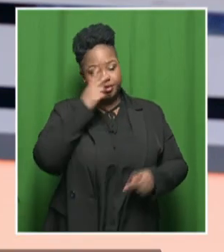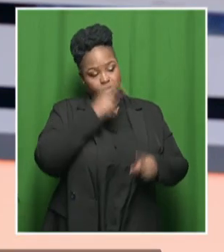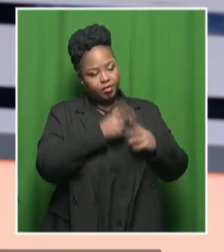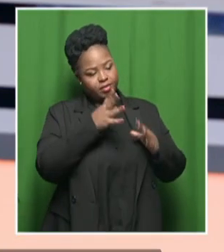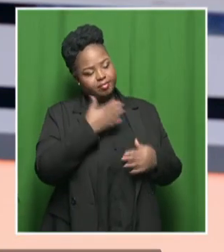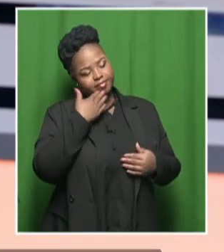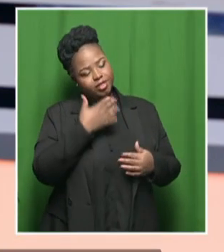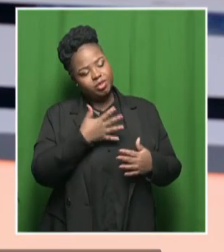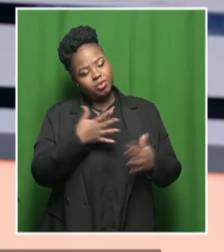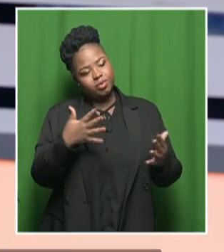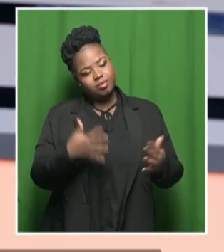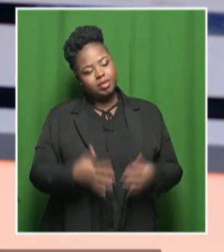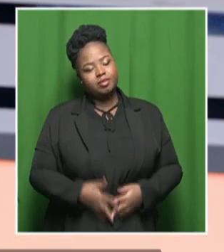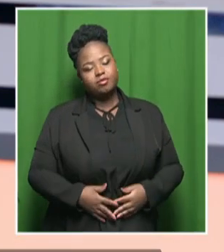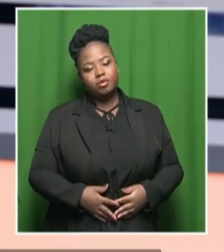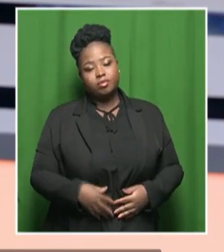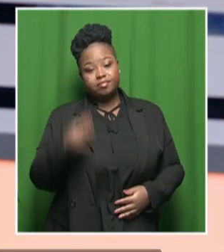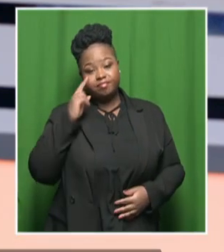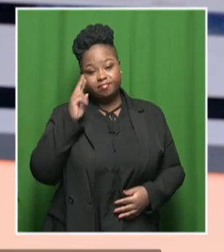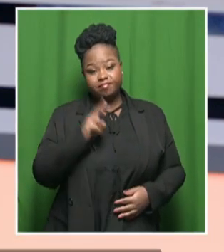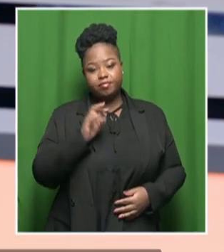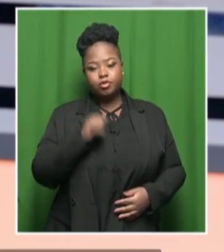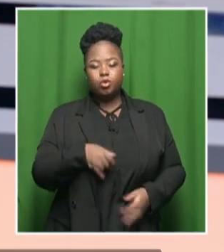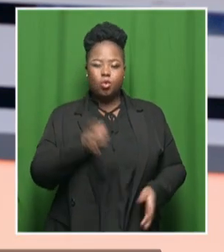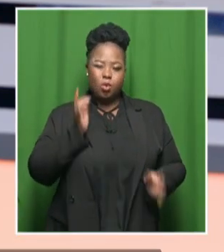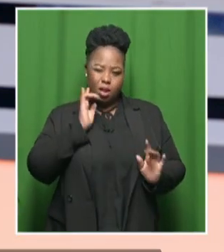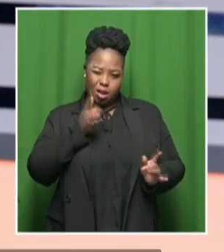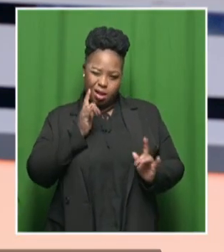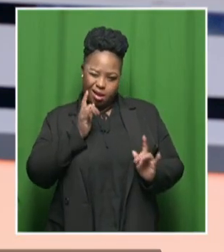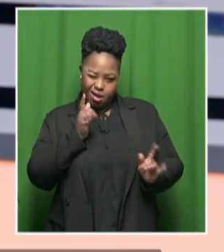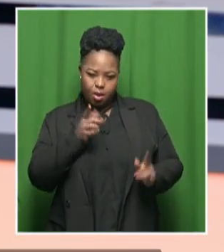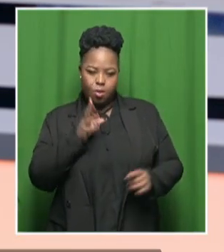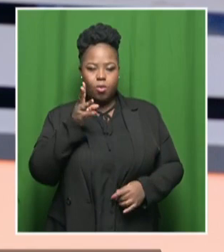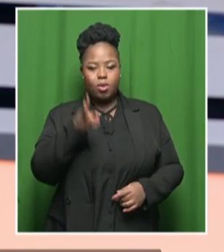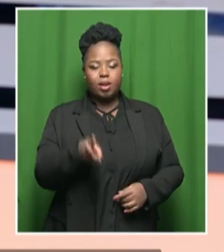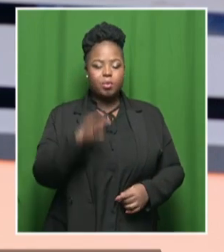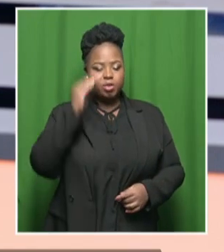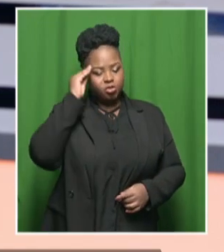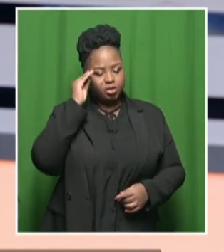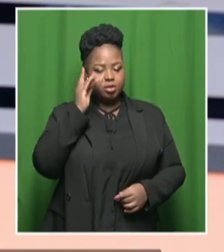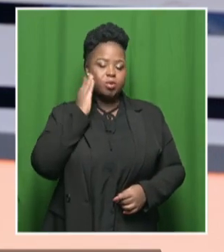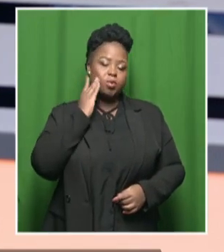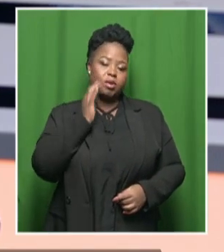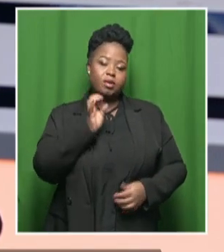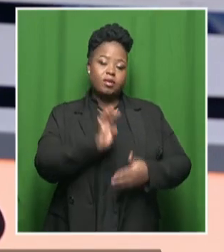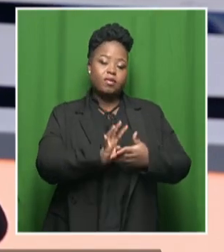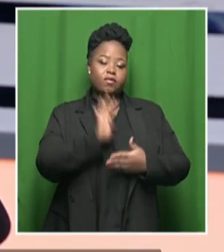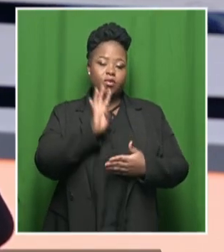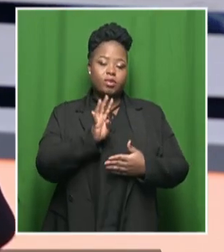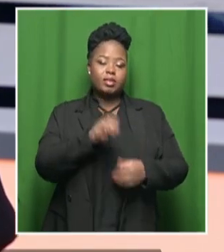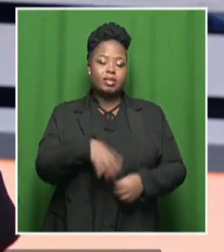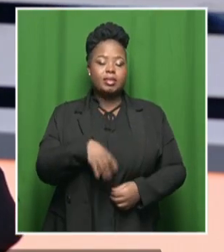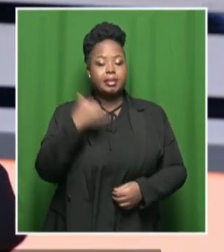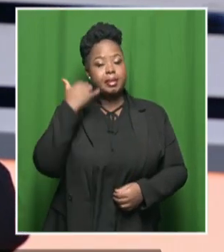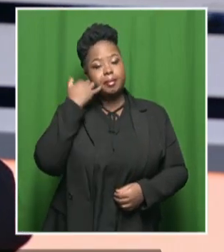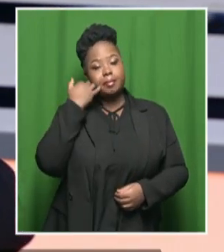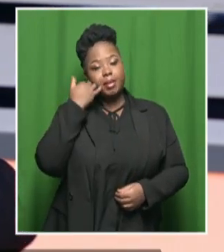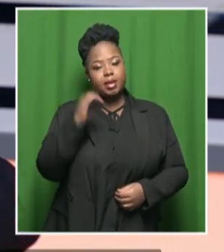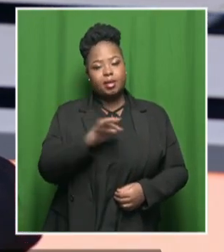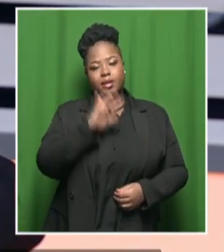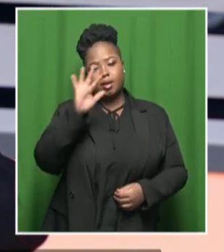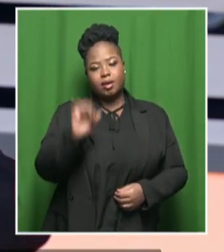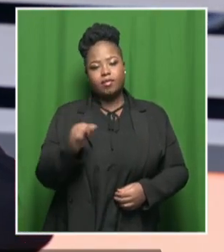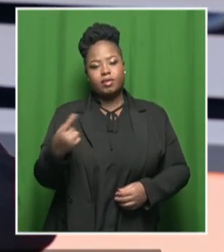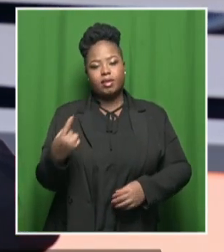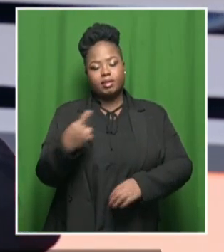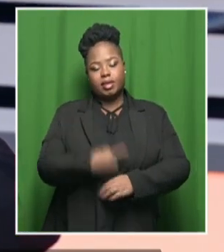Thank you so much for your views. I know we will be watching with keen interest as you deliver the 14th Thabo Mbeki Africa Day